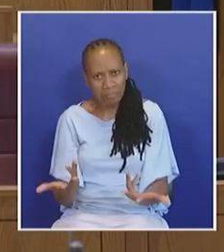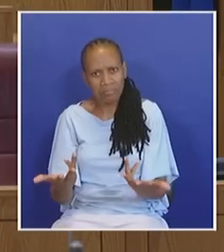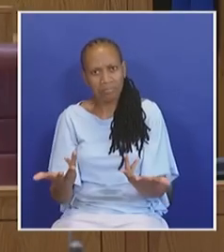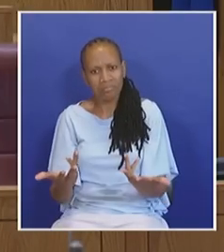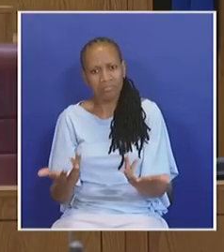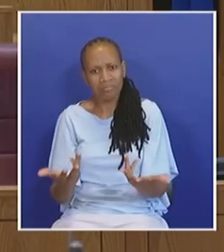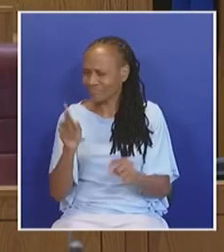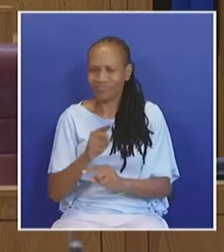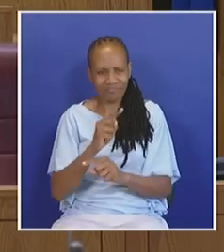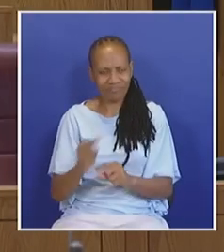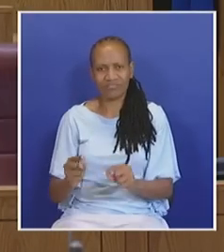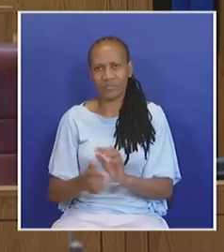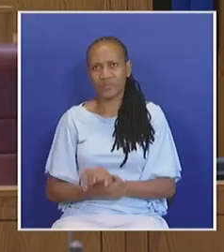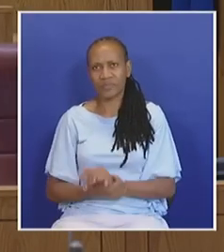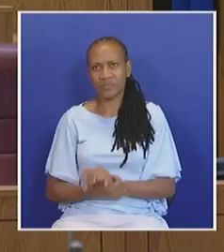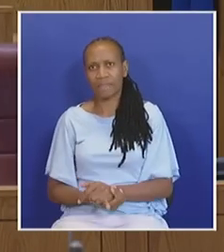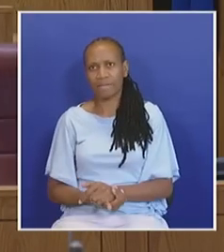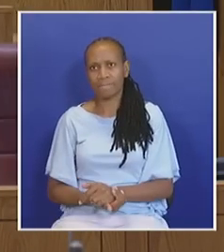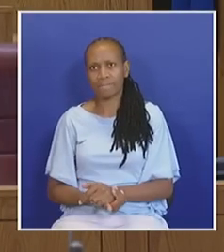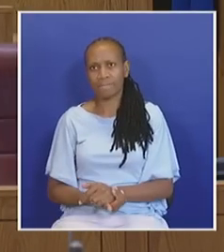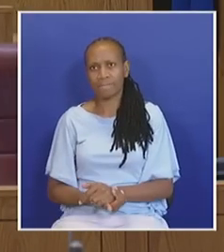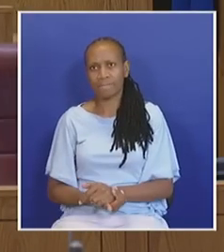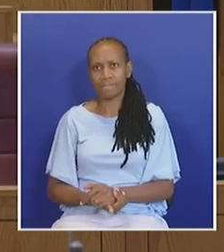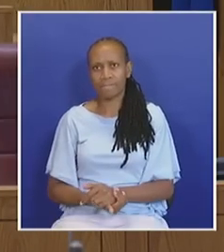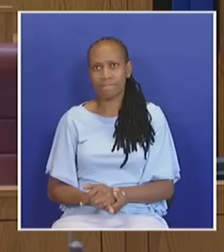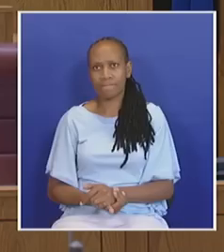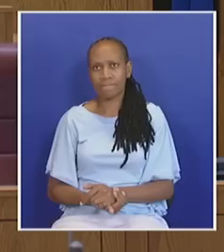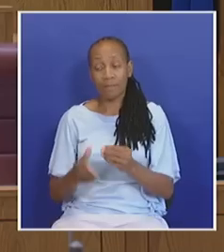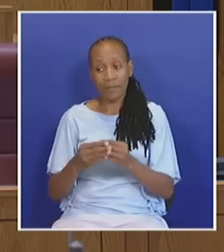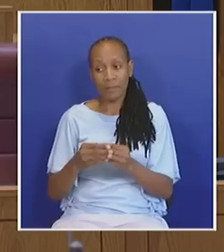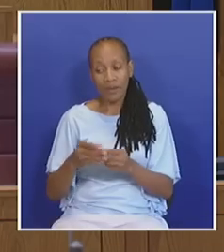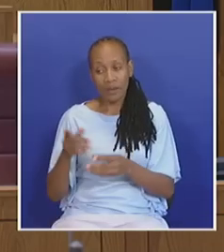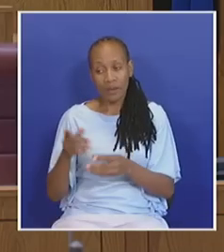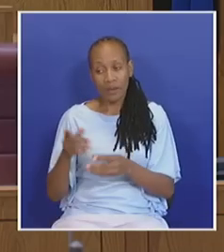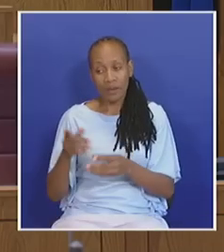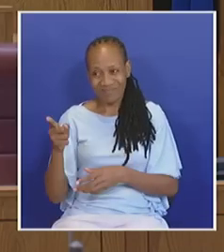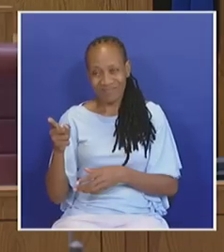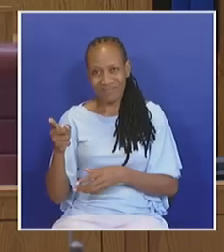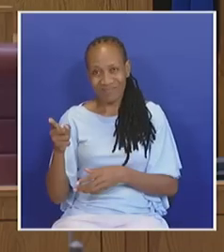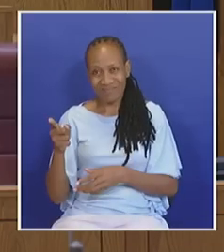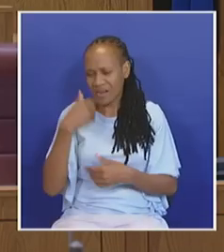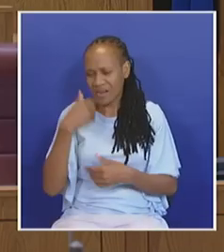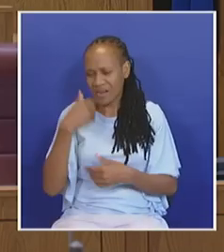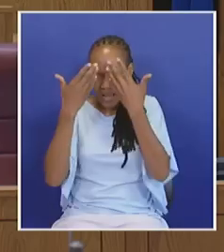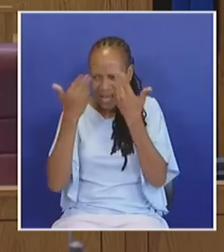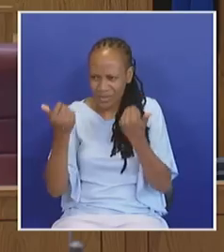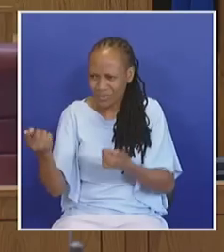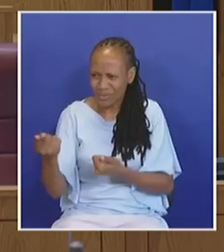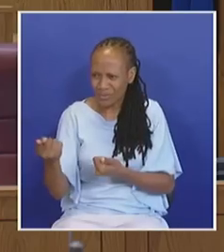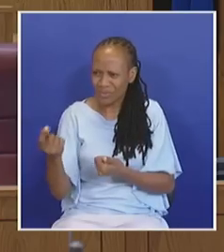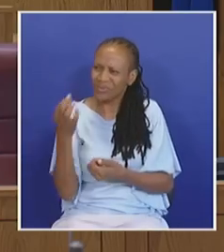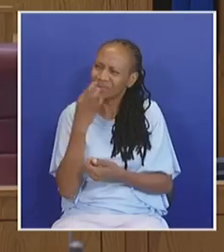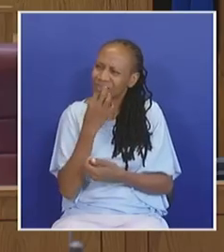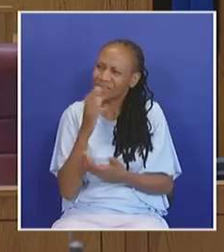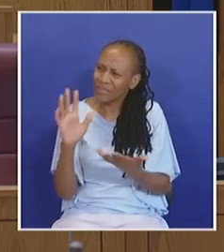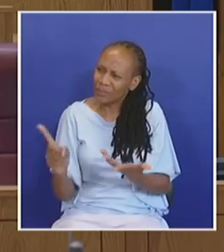Honorable Faber, you are putting me into trouble because I do not know what you are saying the honorable